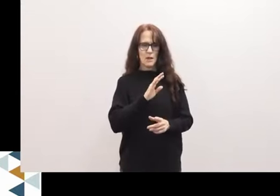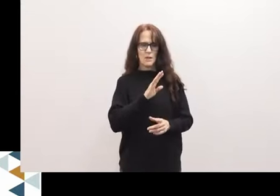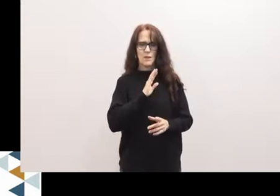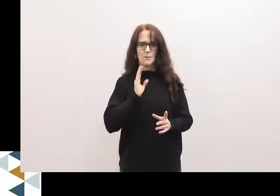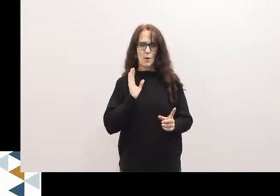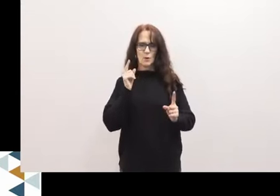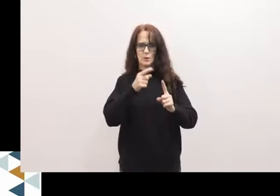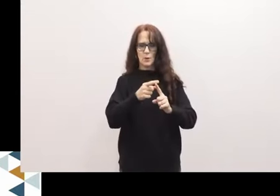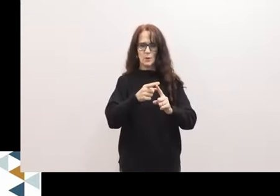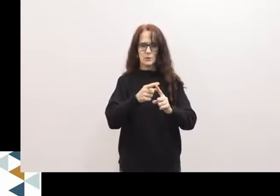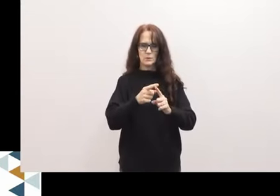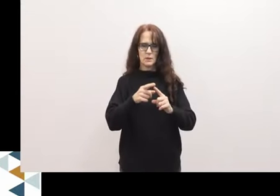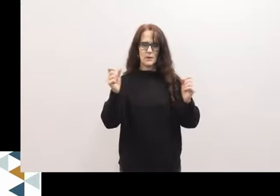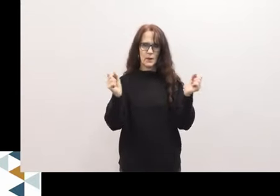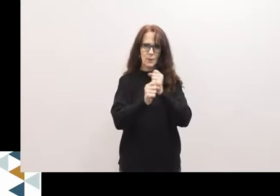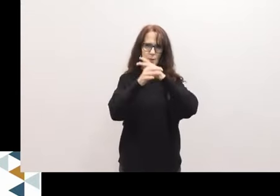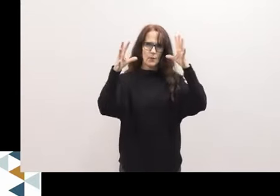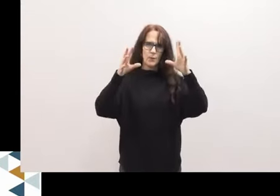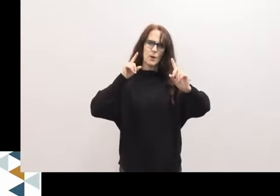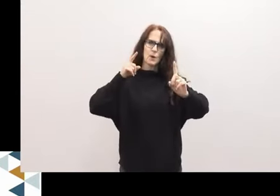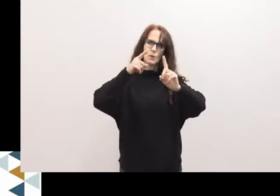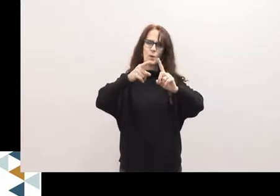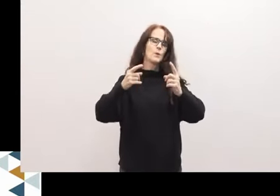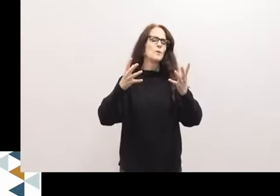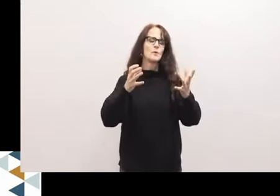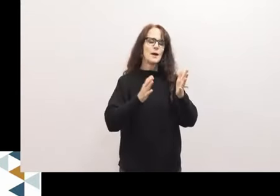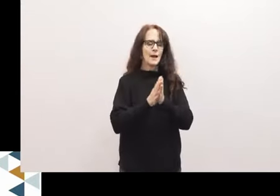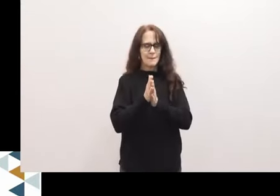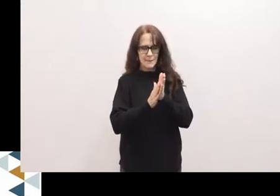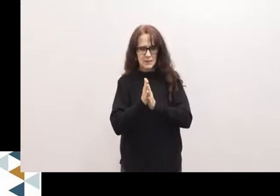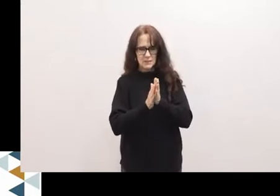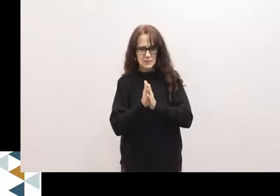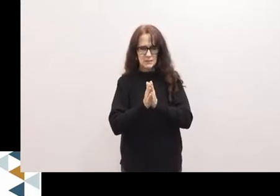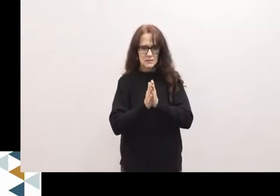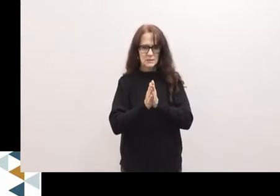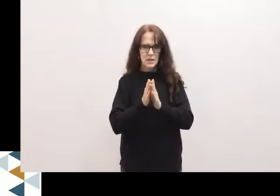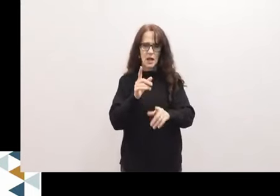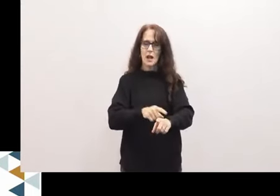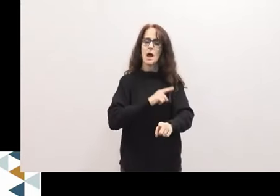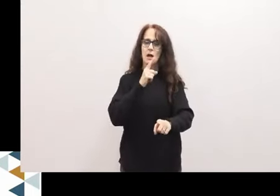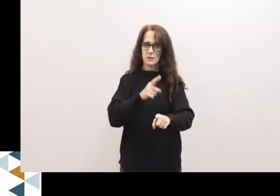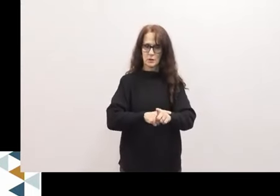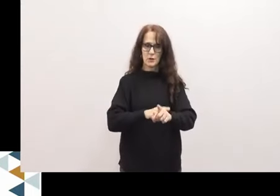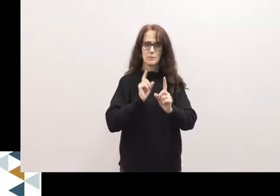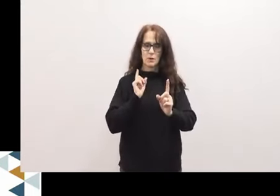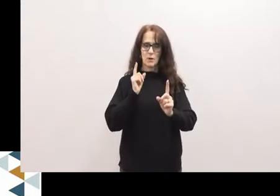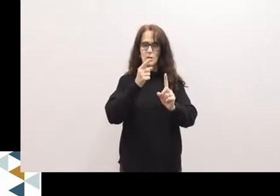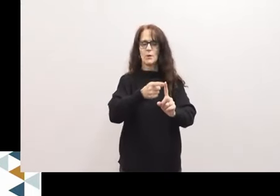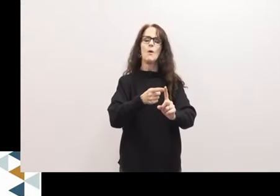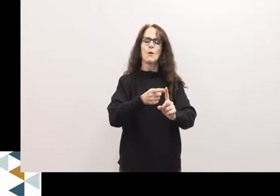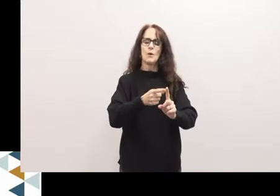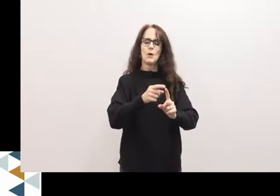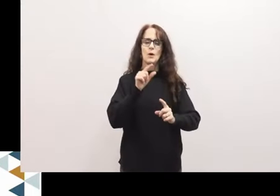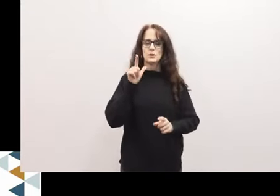those aspirational goals. They're ambitious and they're the long-term goals, the goals for